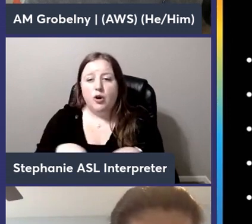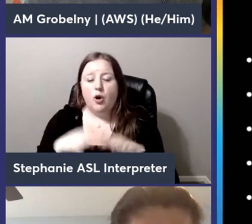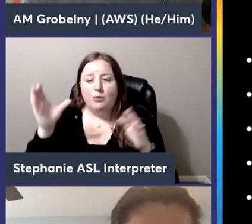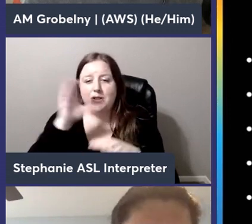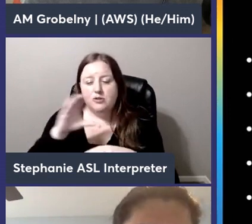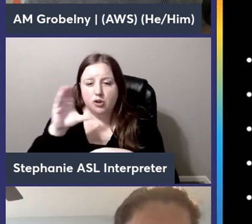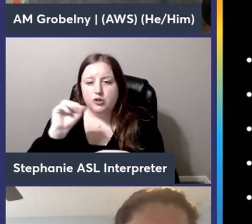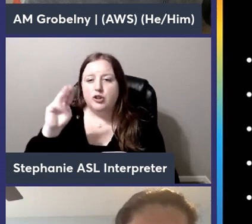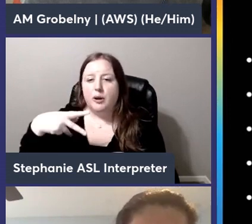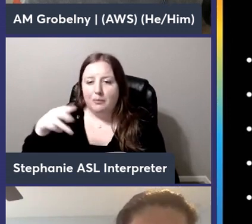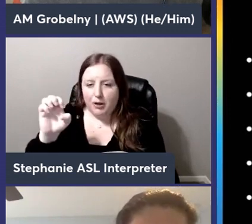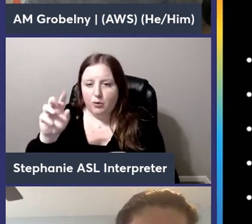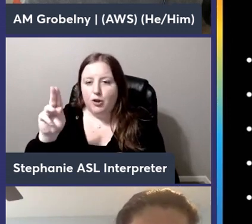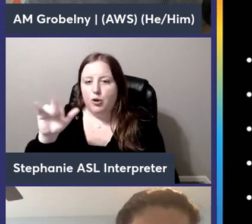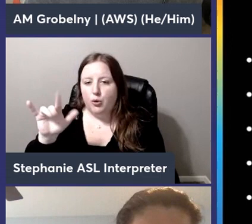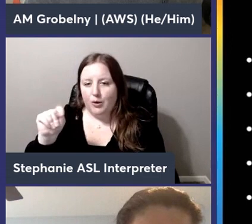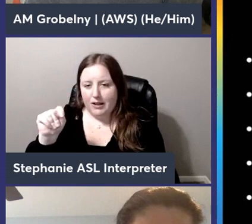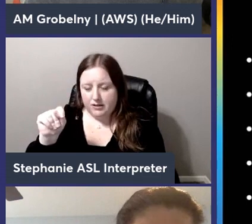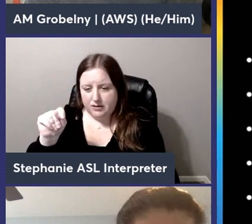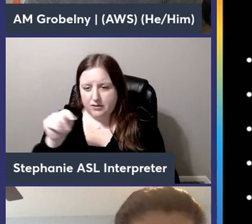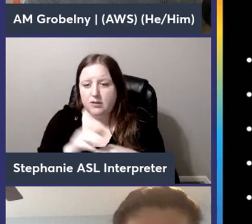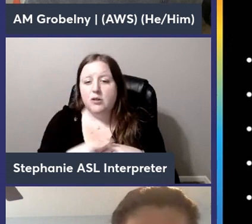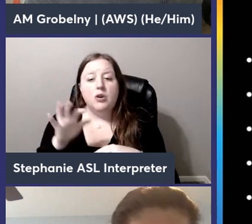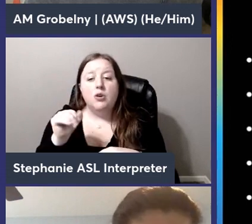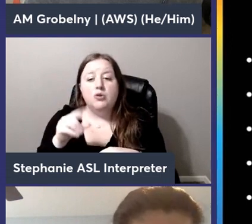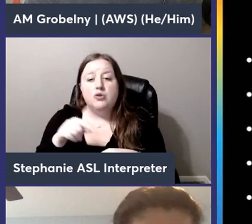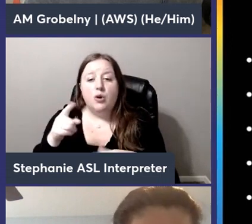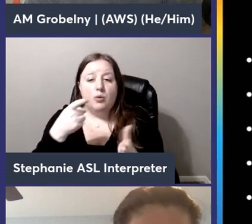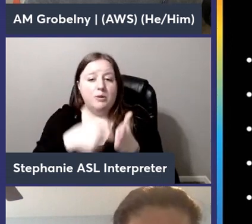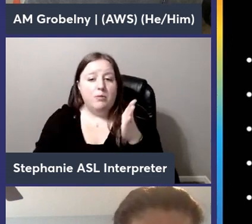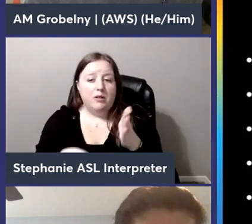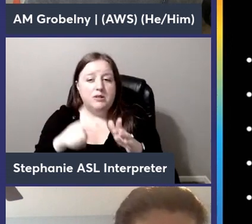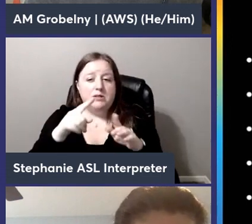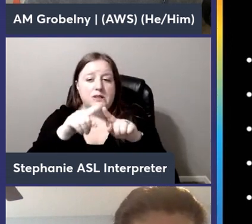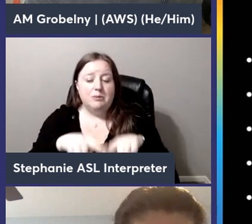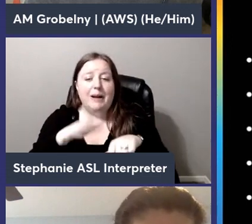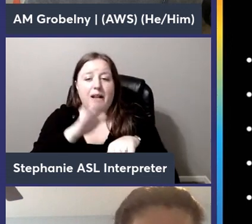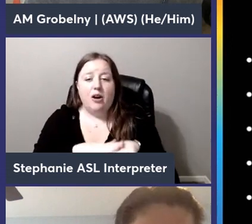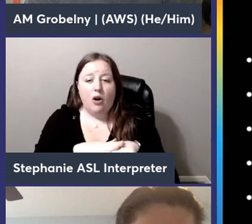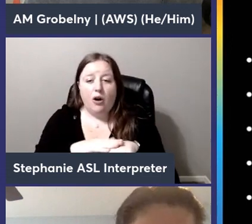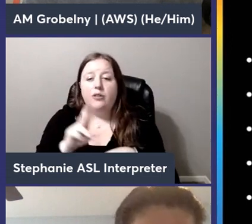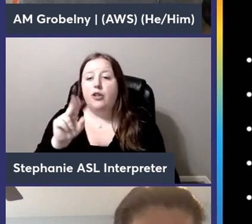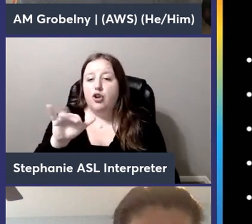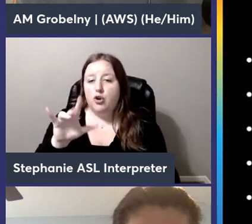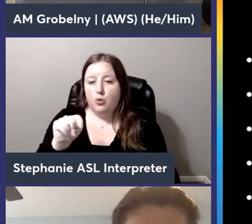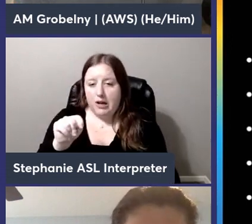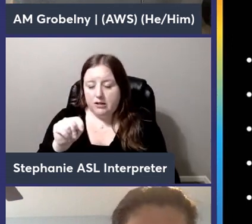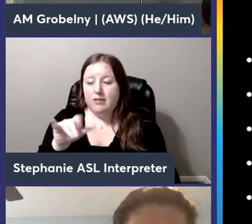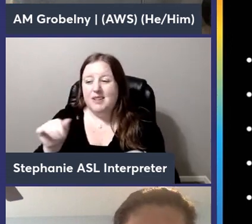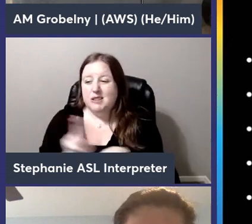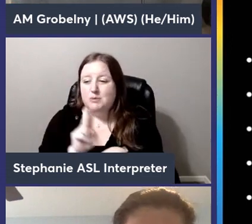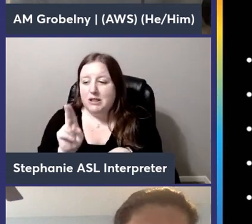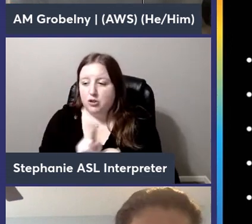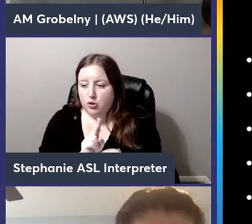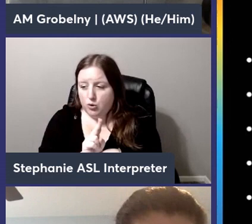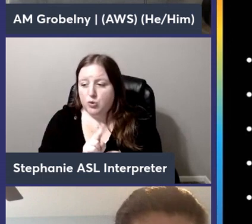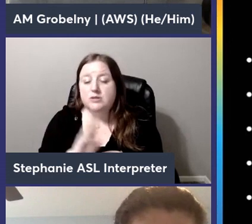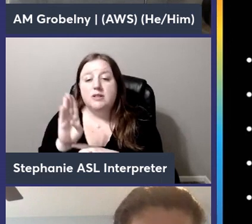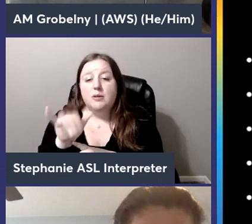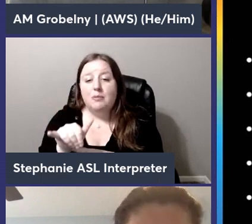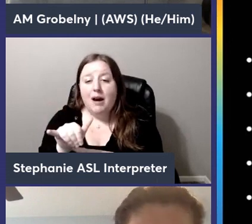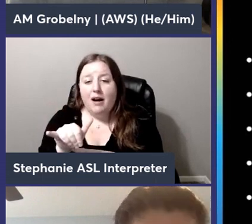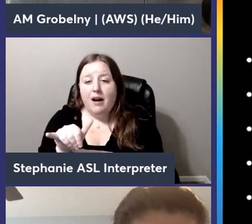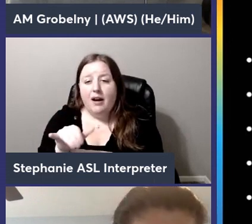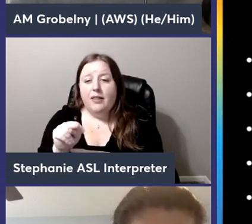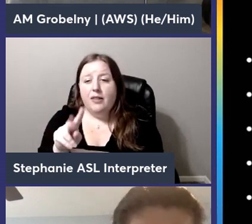unit. And, so we price based on the OpenSearch compute unit that has been used by the nodes